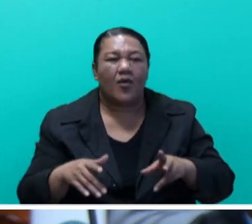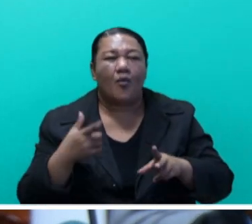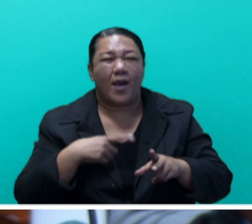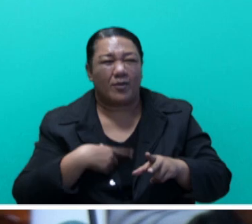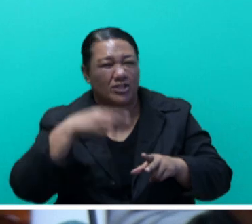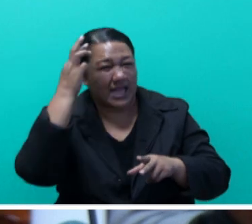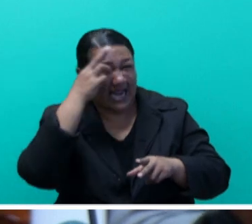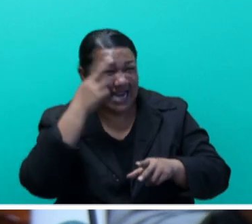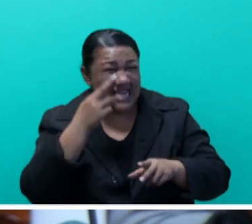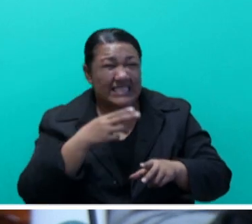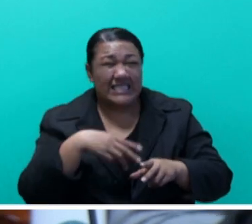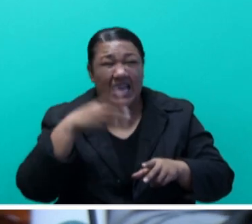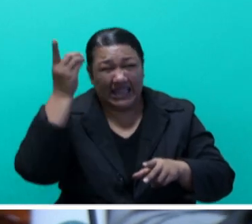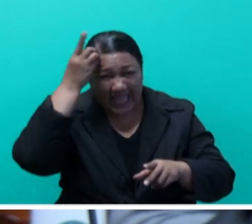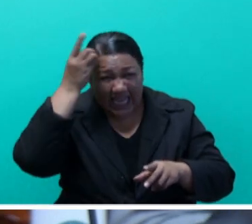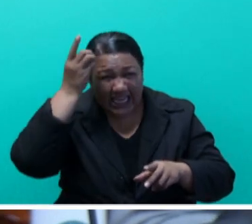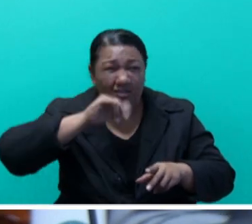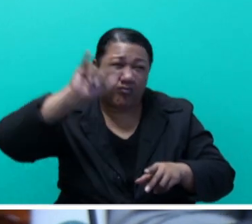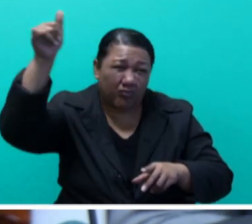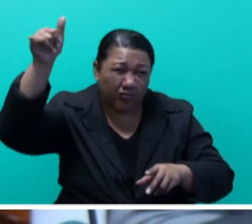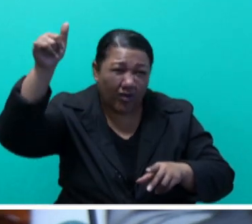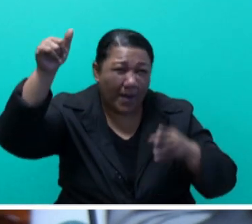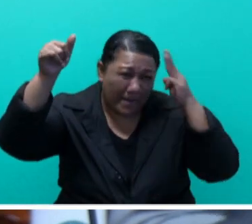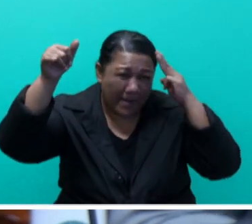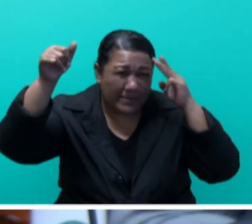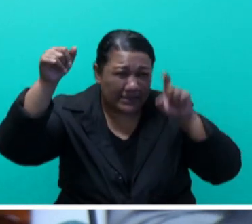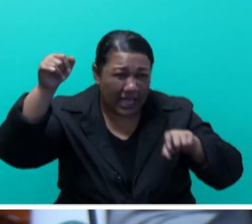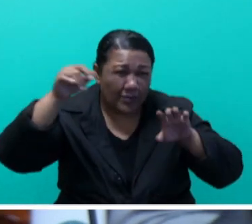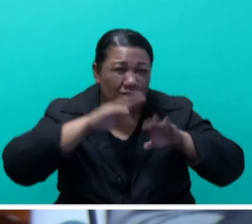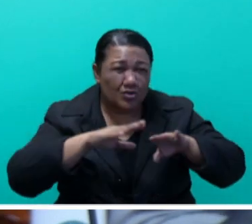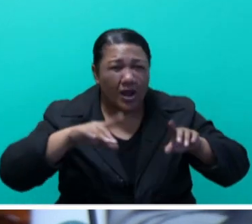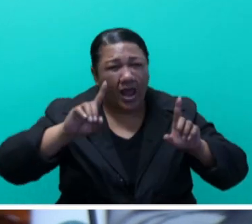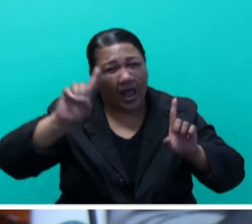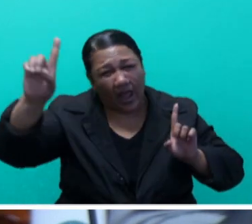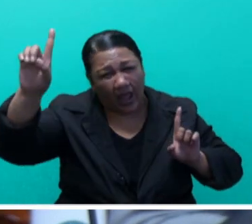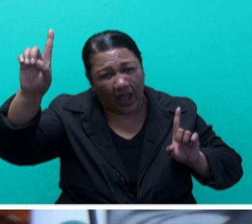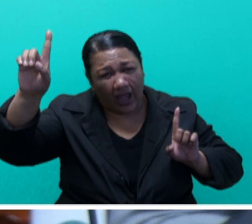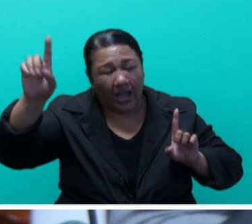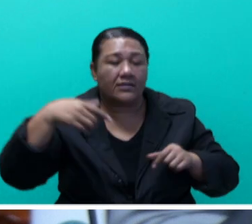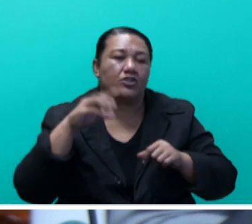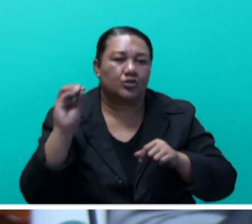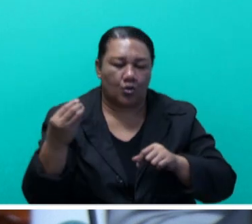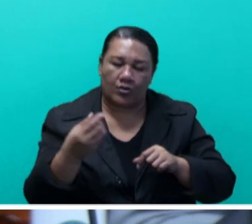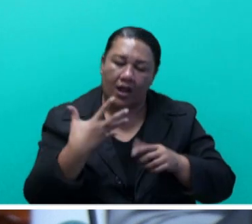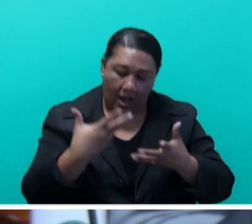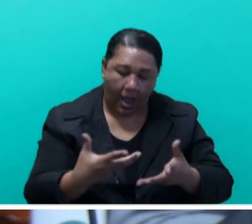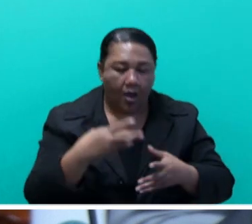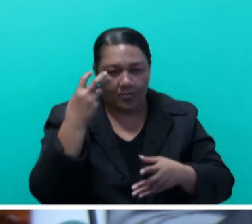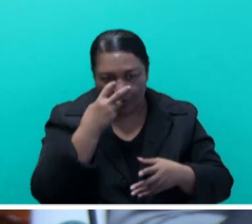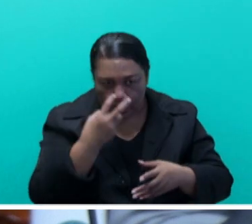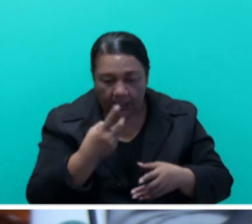labour mobility engagements. We are now in the process of establishing a working group of relevant stakeholders to monitor